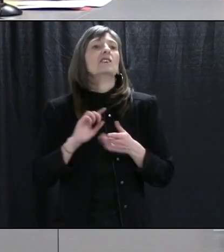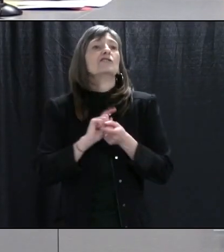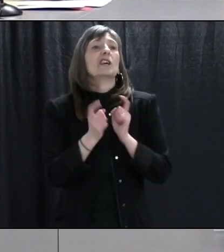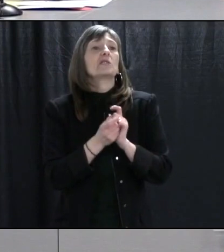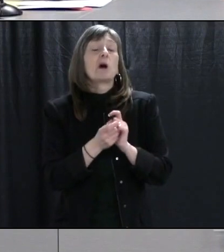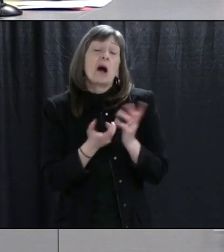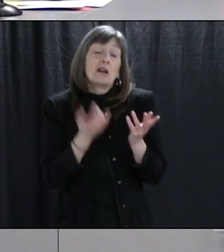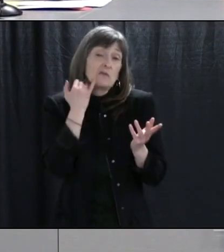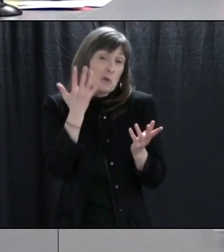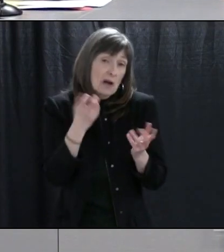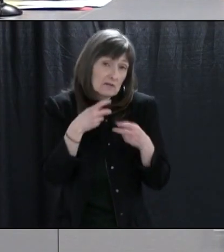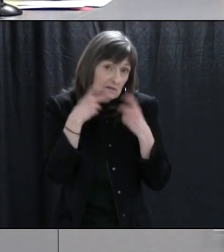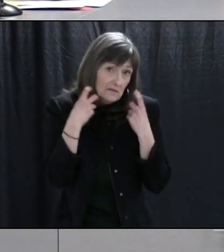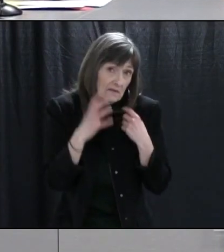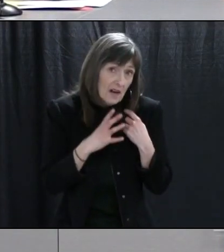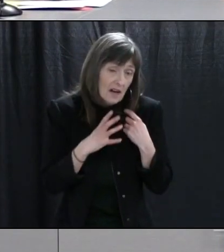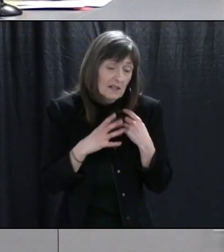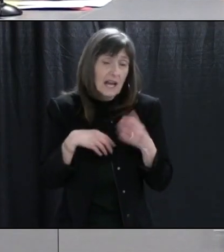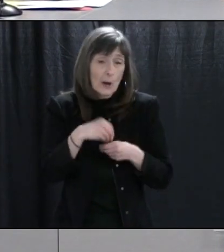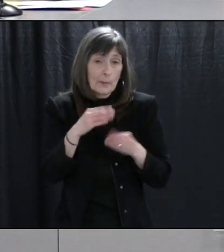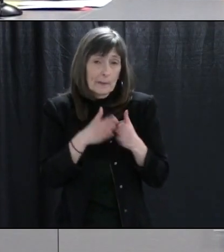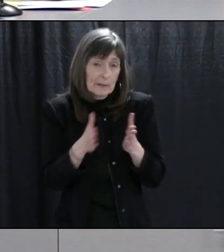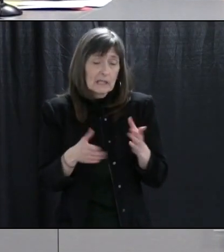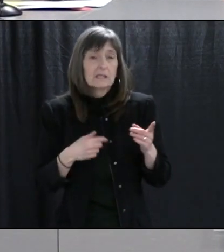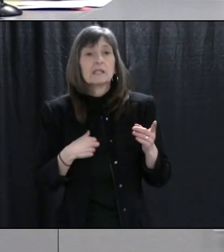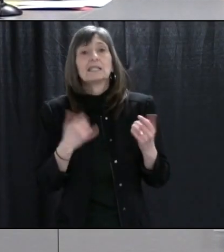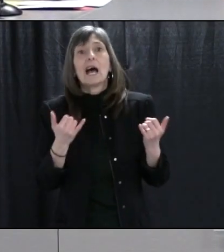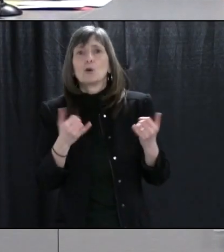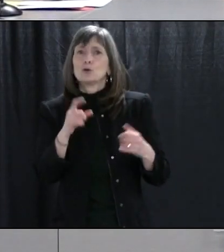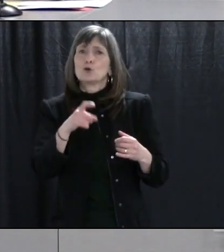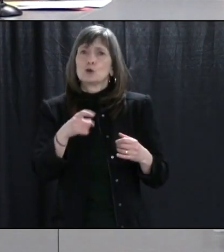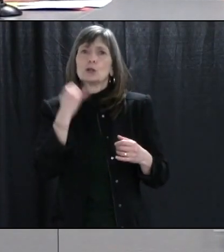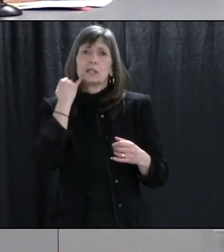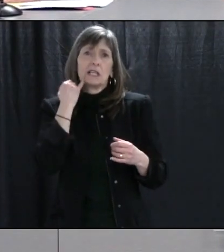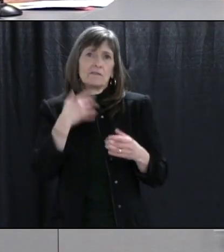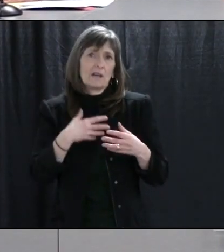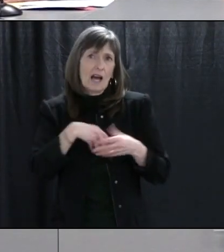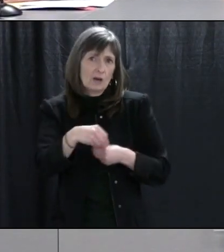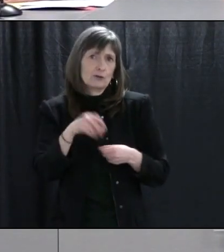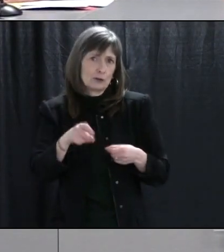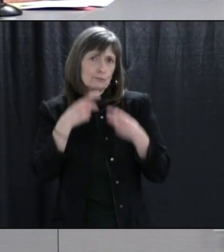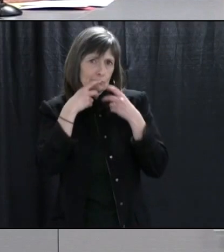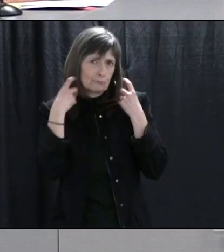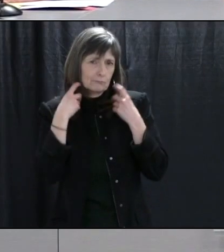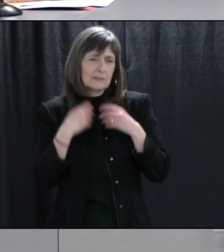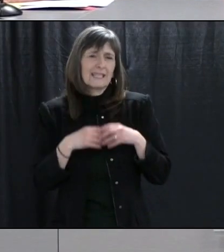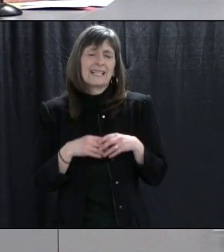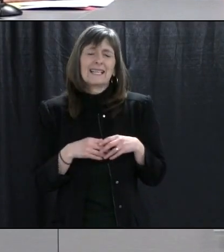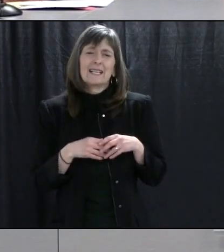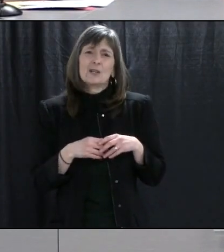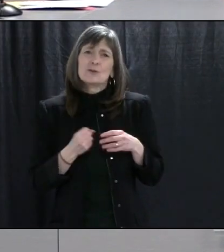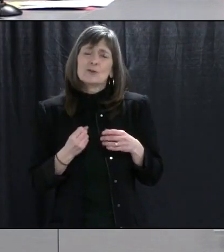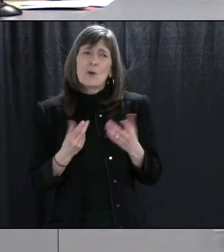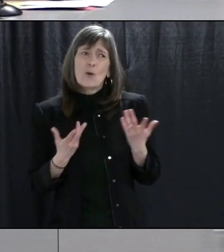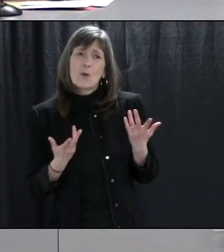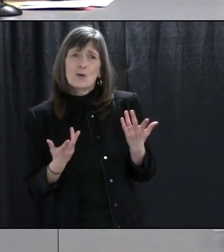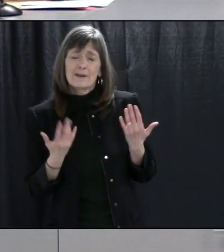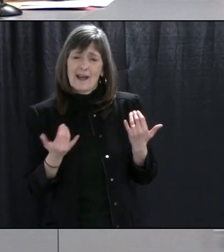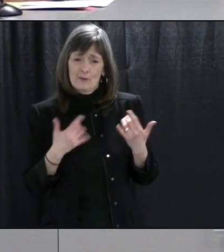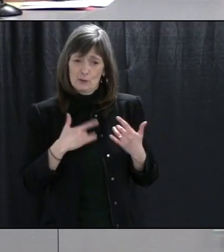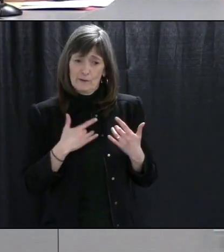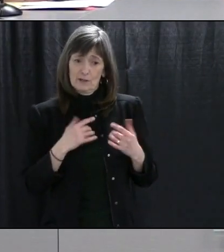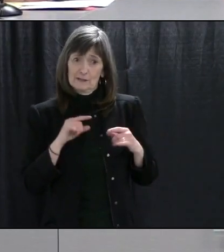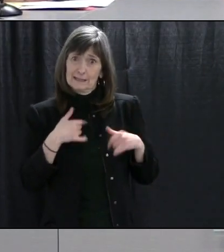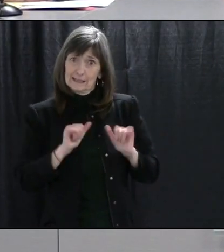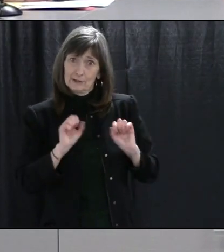others. What do you say to people who may fear that this undermines their confidence in some of the decisions and the directives